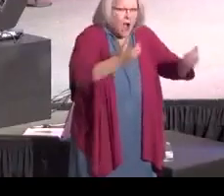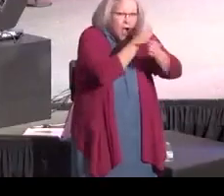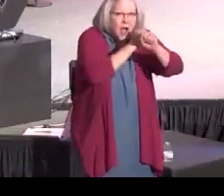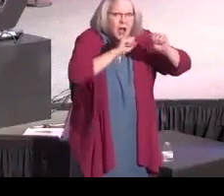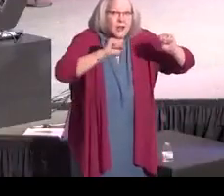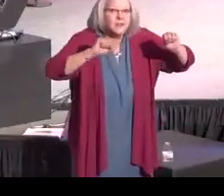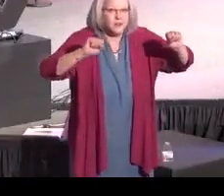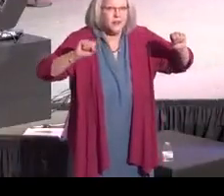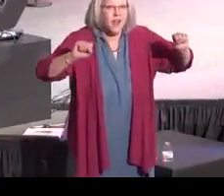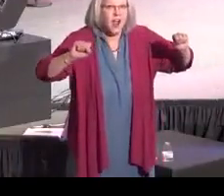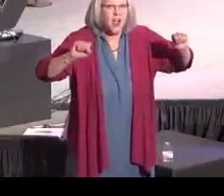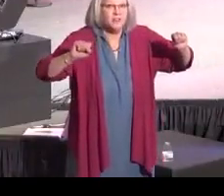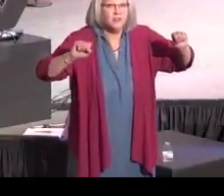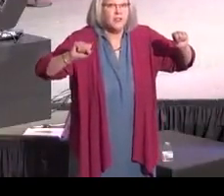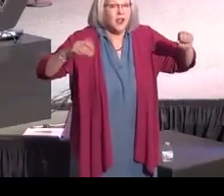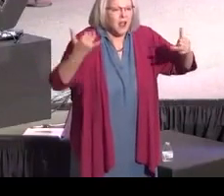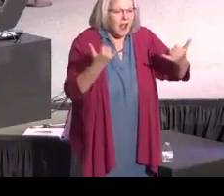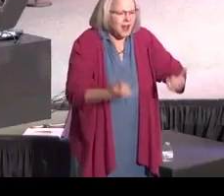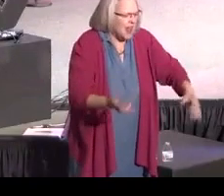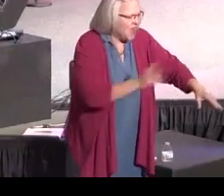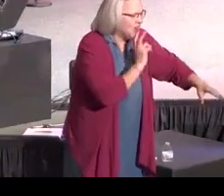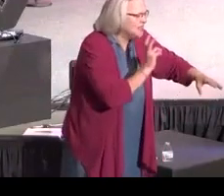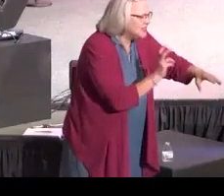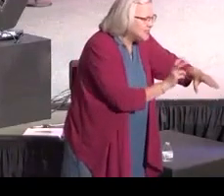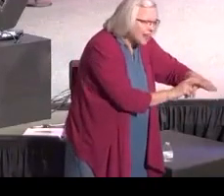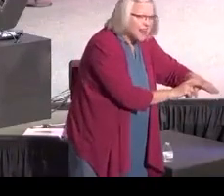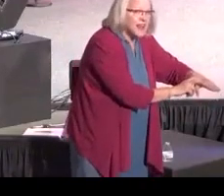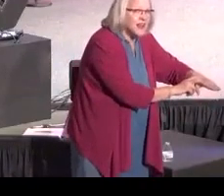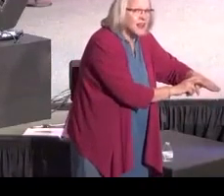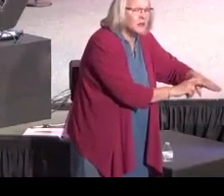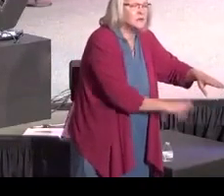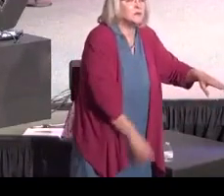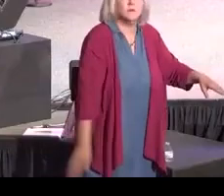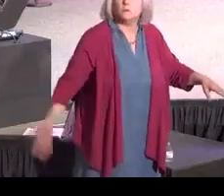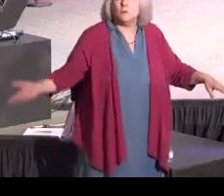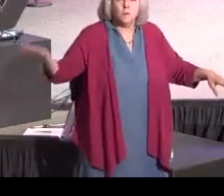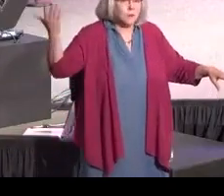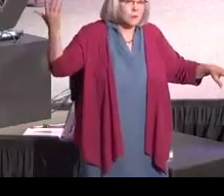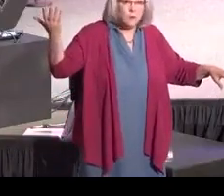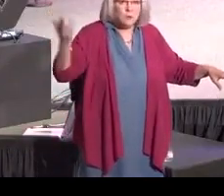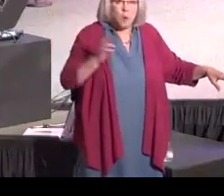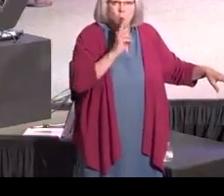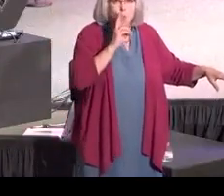survived, and now a snake has bit me?